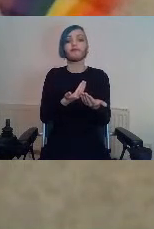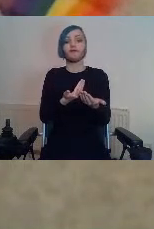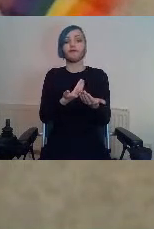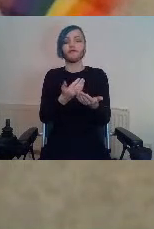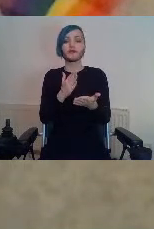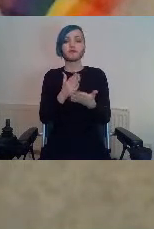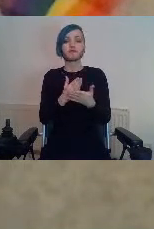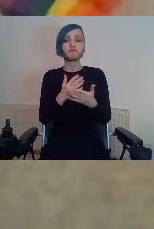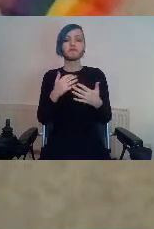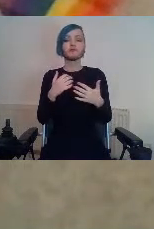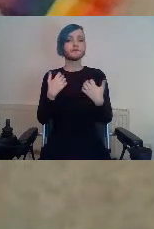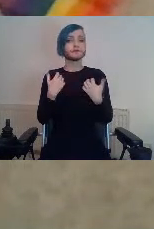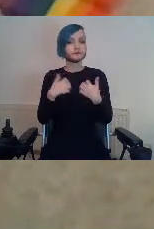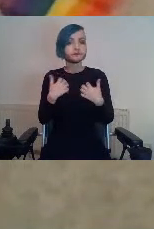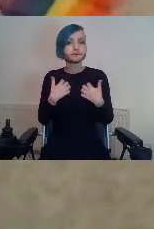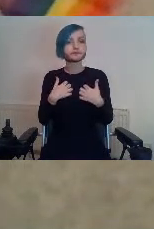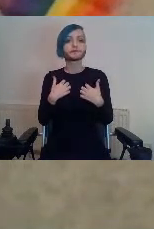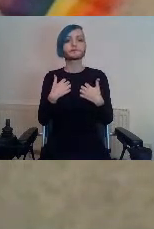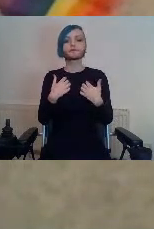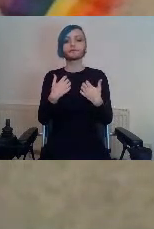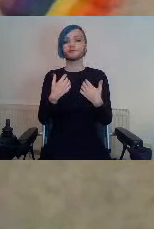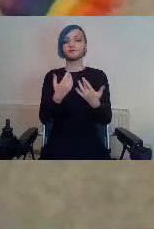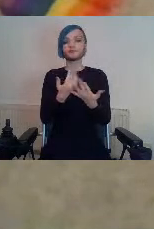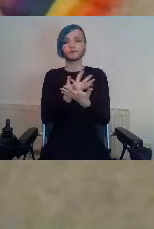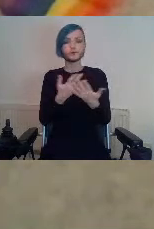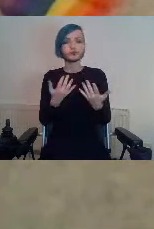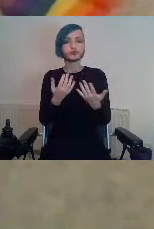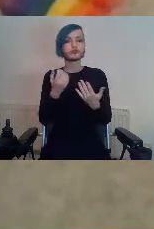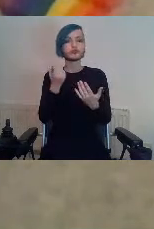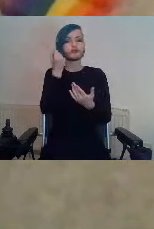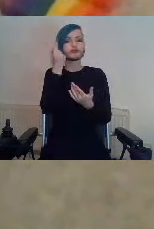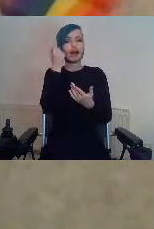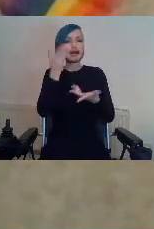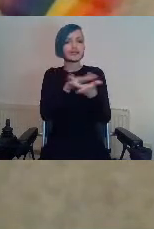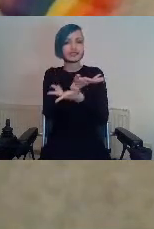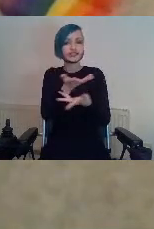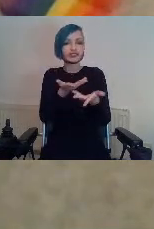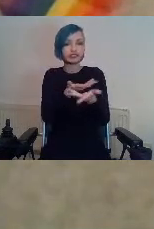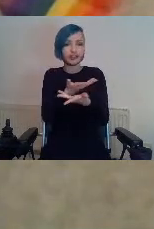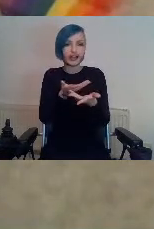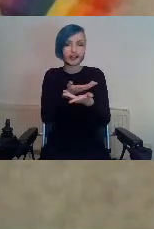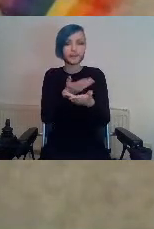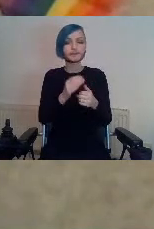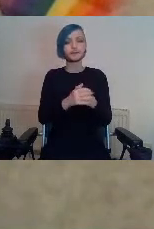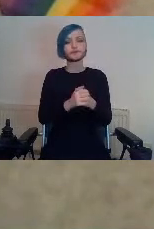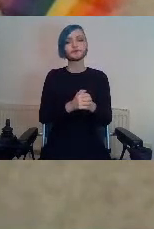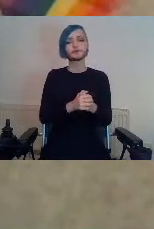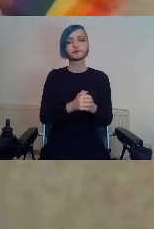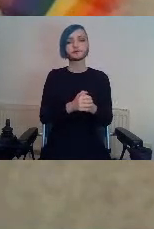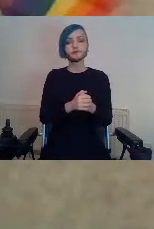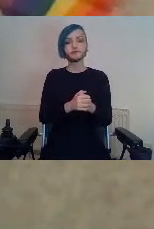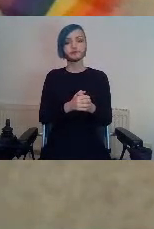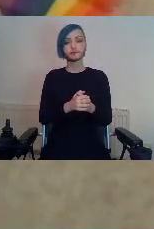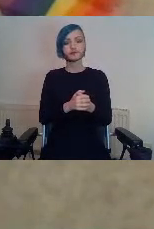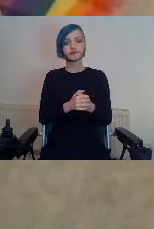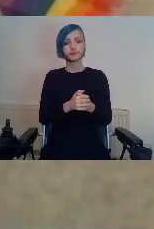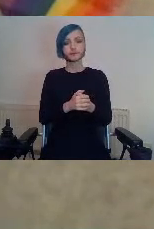interesting, with a lot of bright ideas. On the other hand, we had, let's